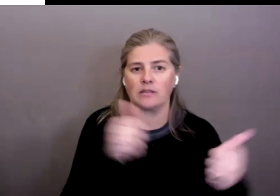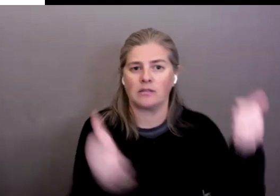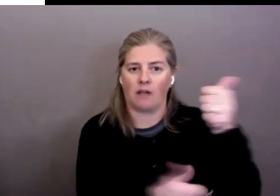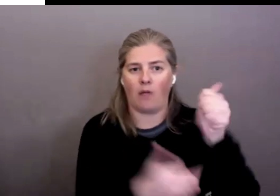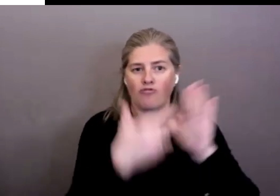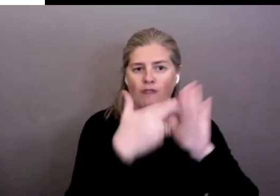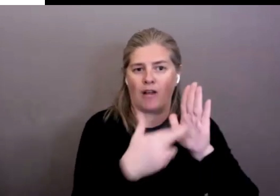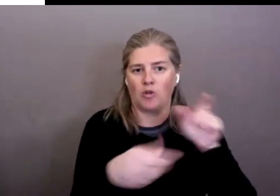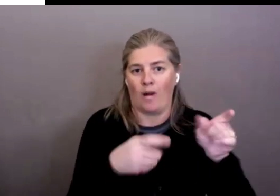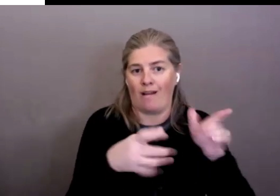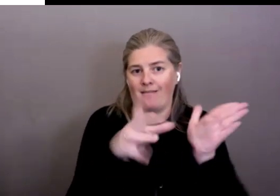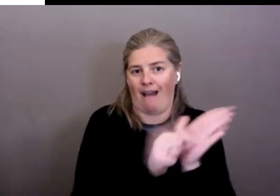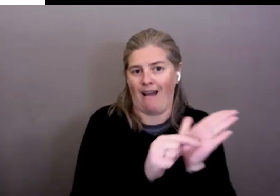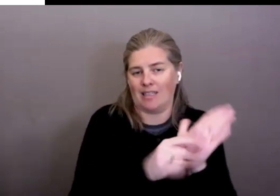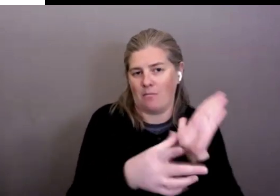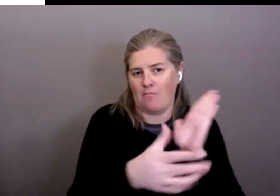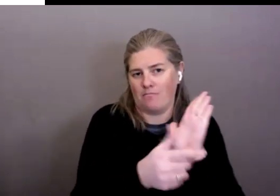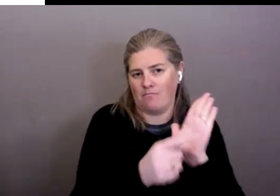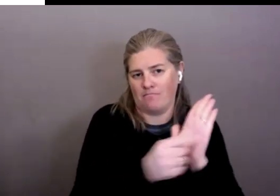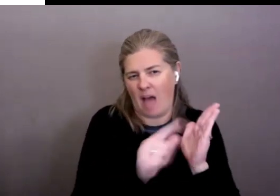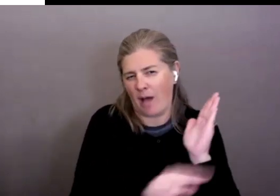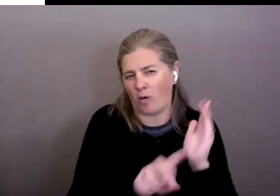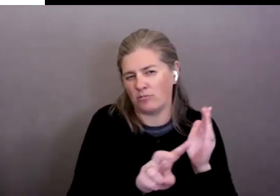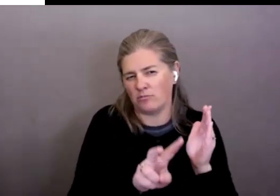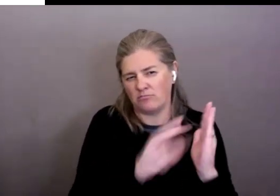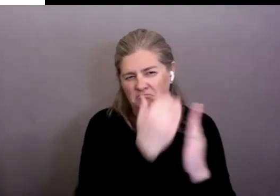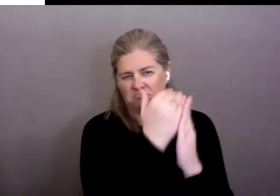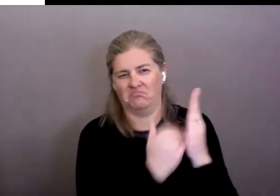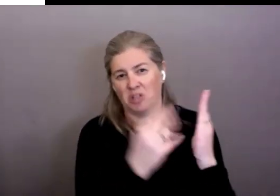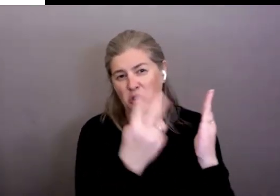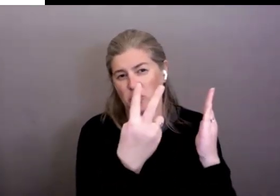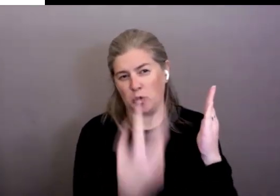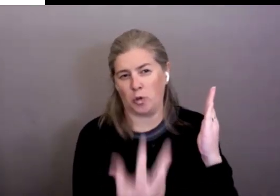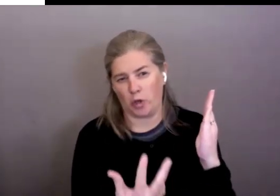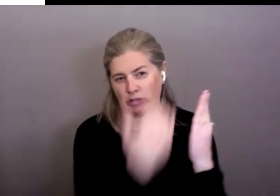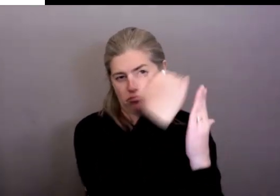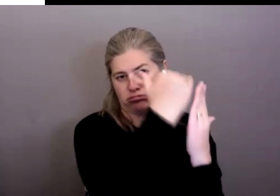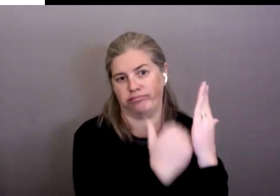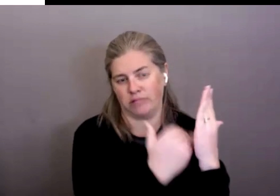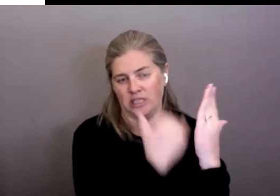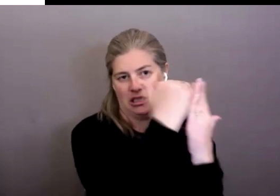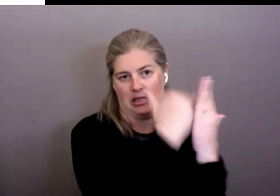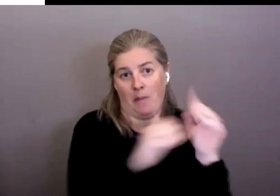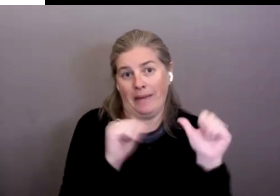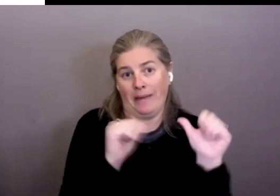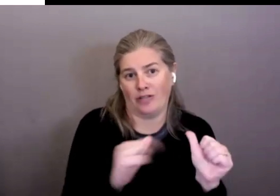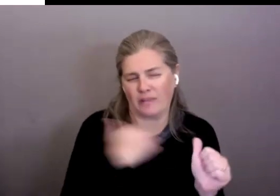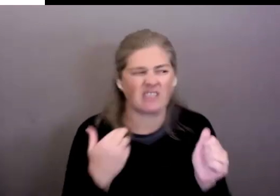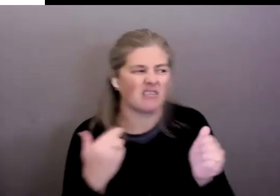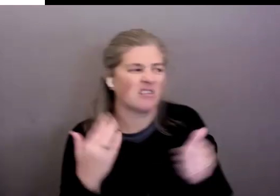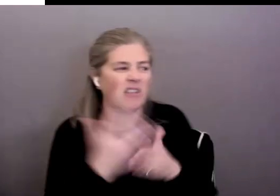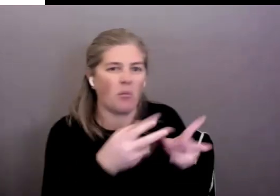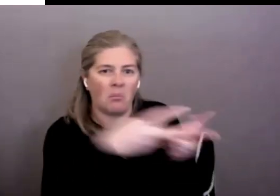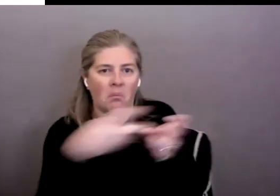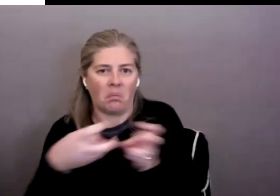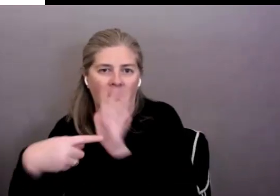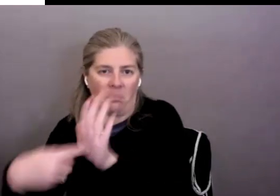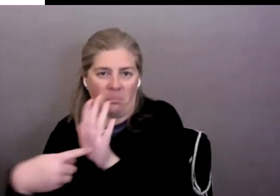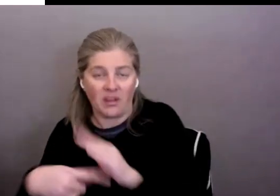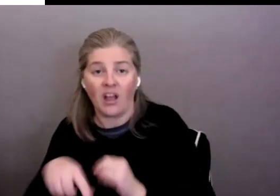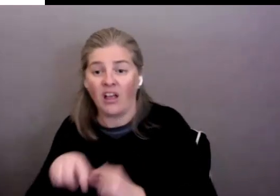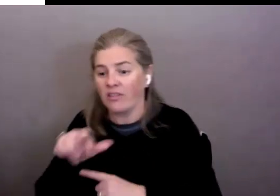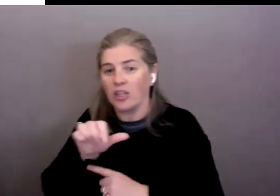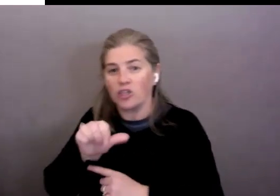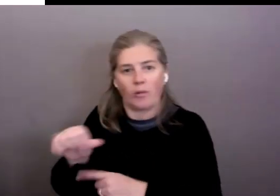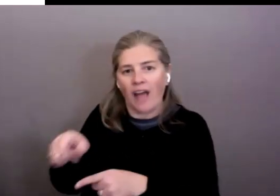published, which has about 2/3 of a page listing potential risks. But here are some. The AAA does not have an